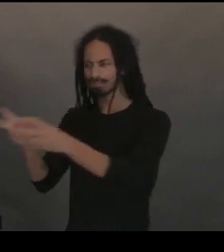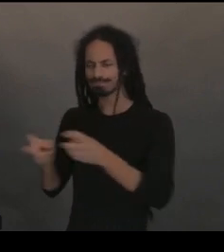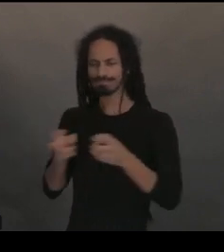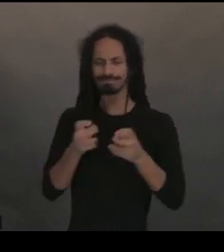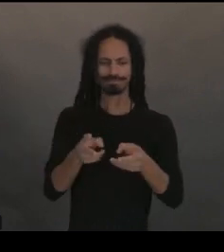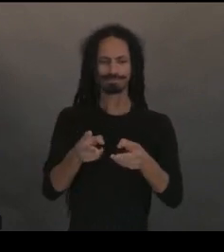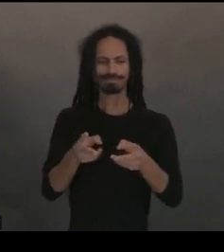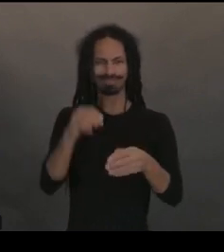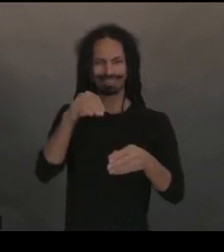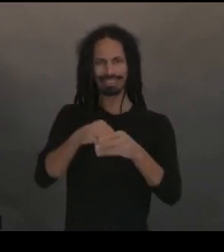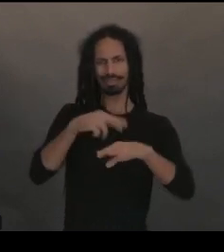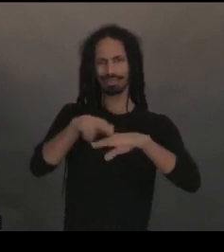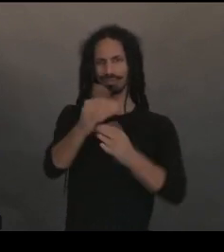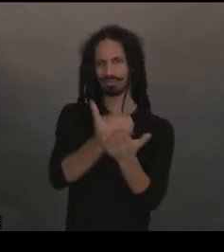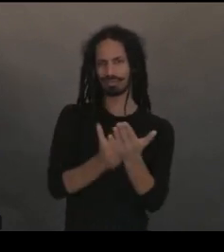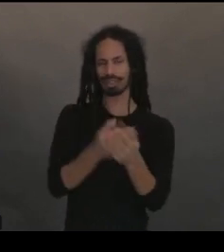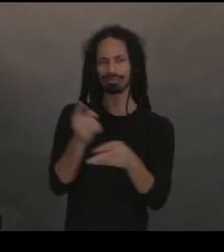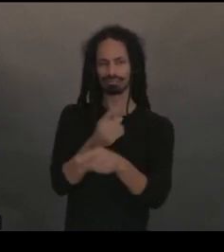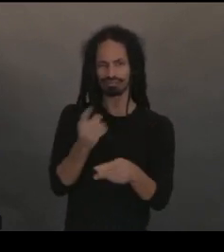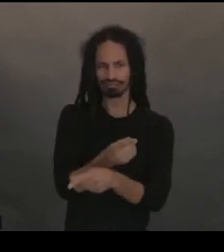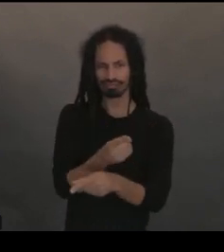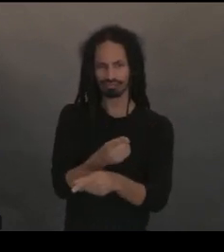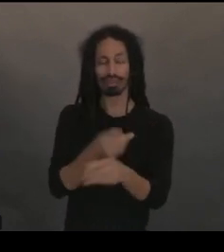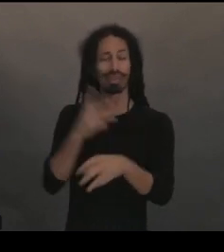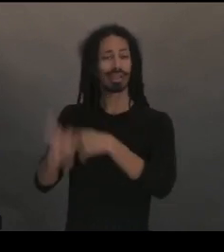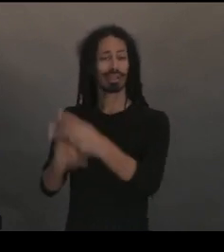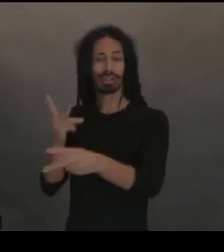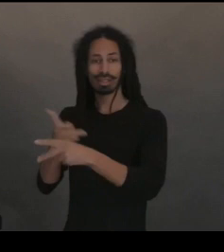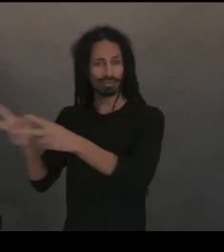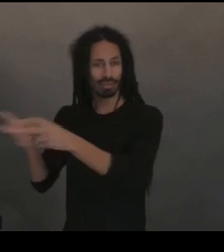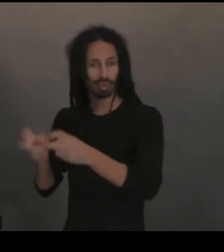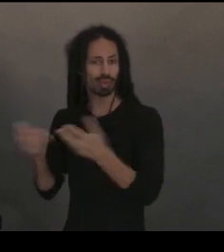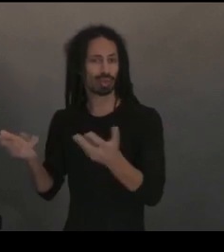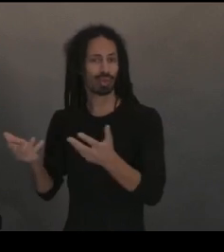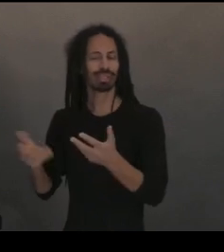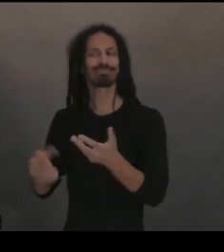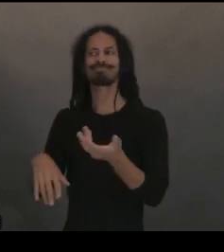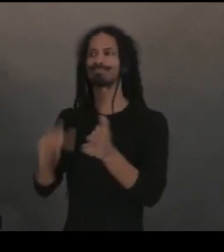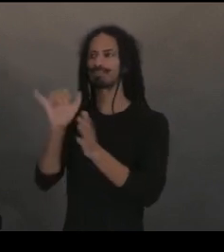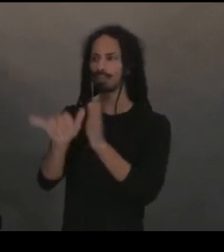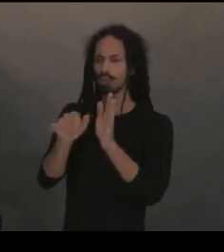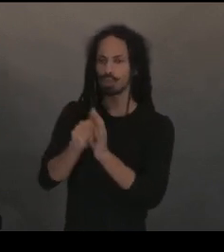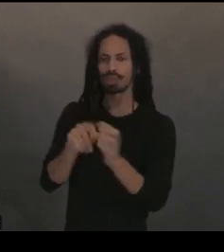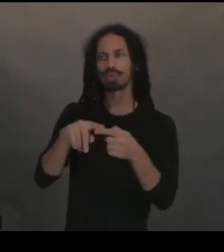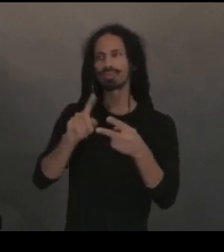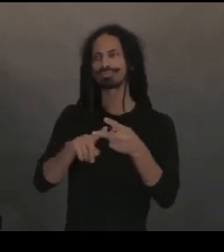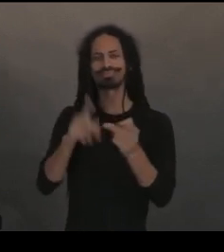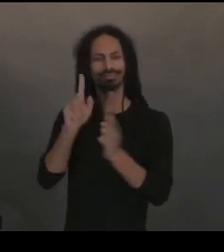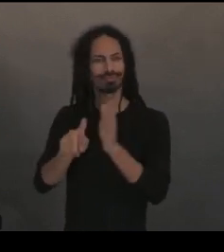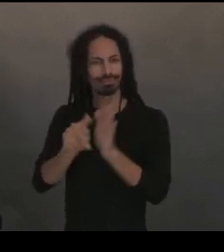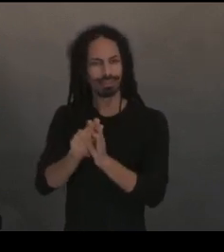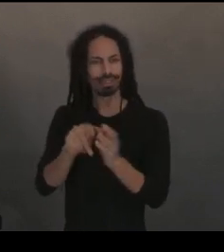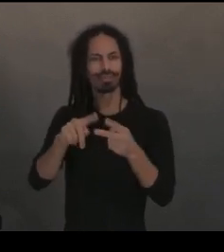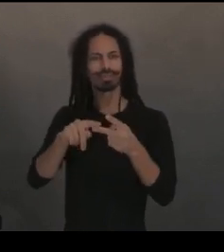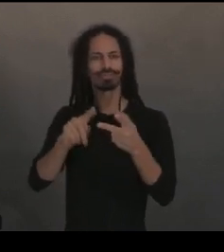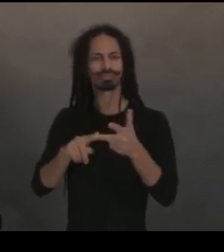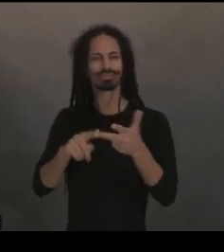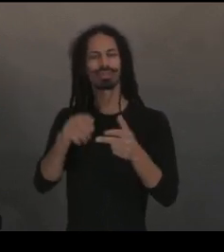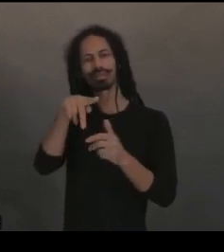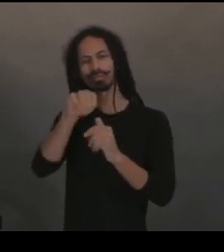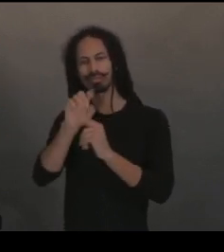entry. Types of sources include things like YouTube, videos,